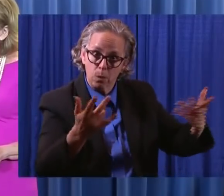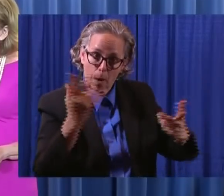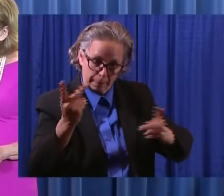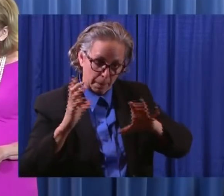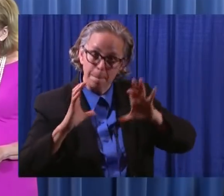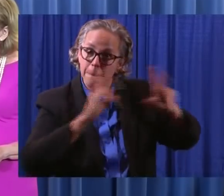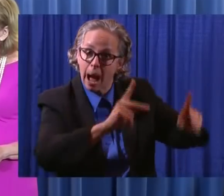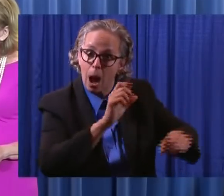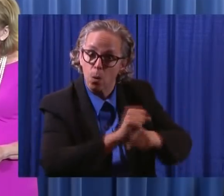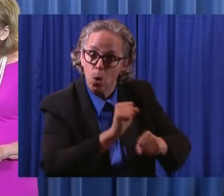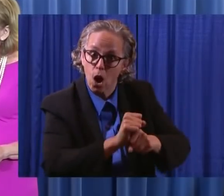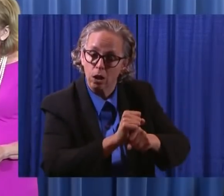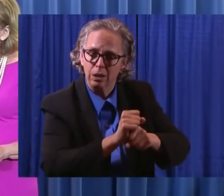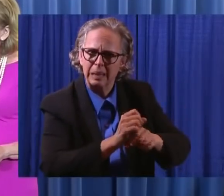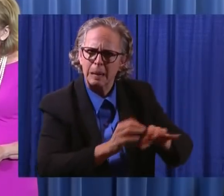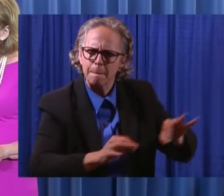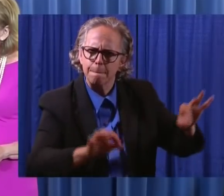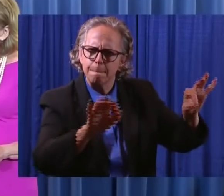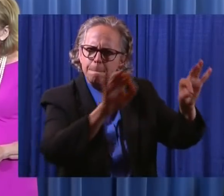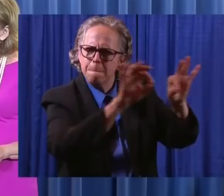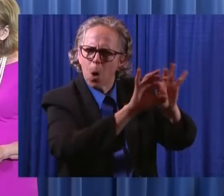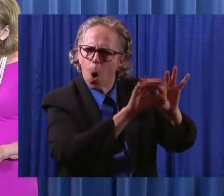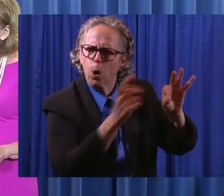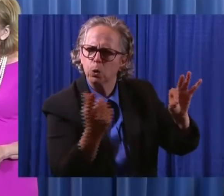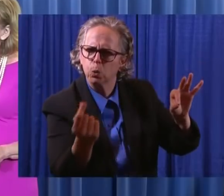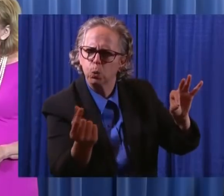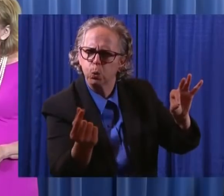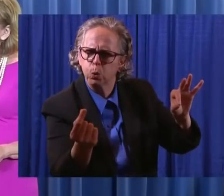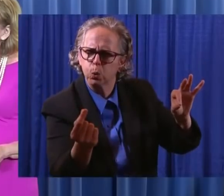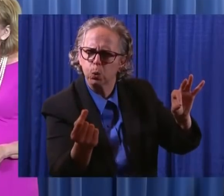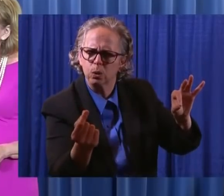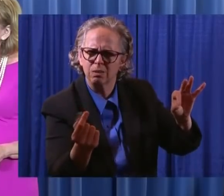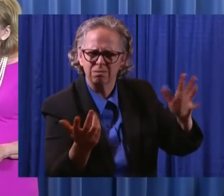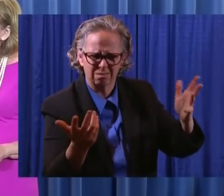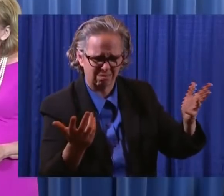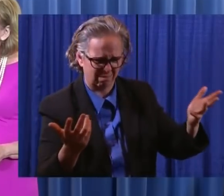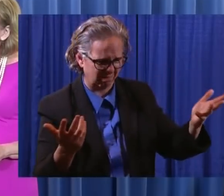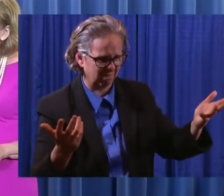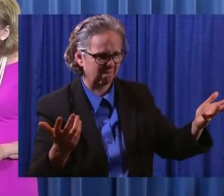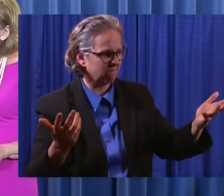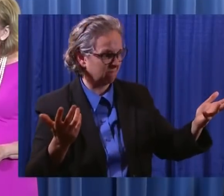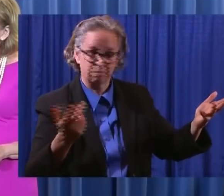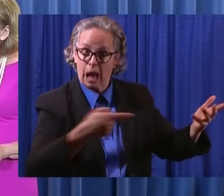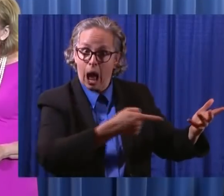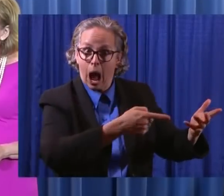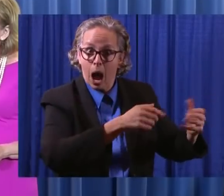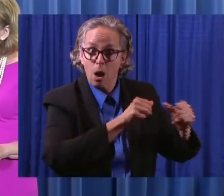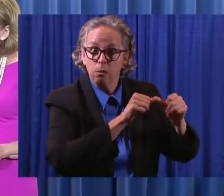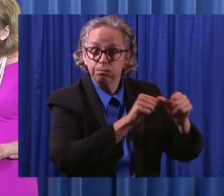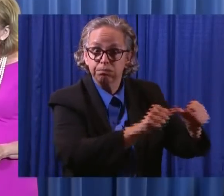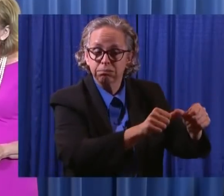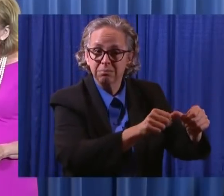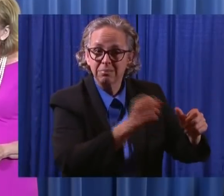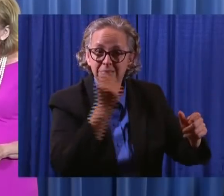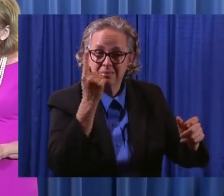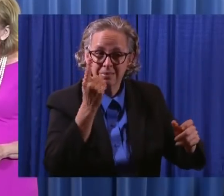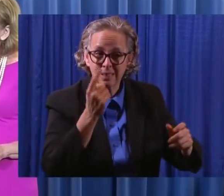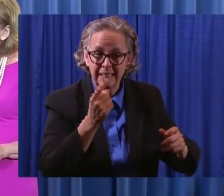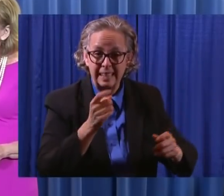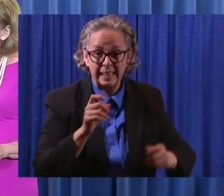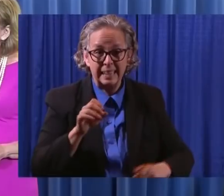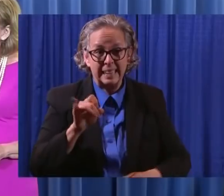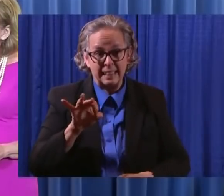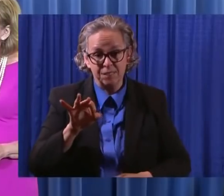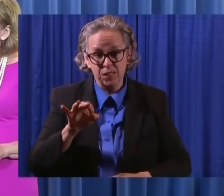that will stop us from moving forward is if Ohioans see outbreaks in their communities, and we need to